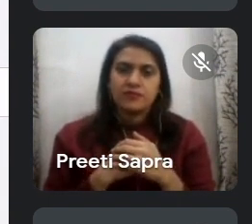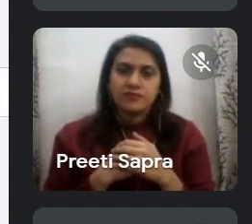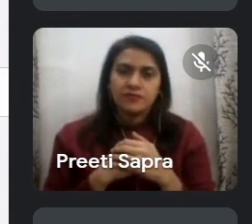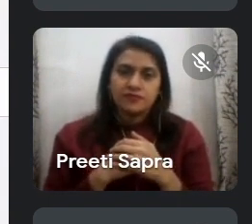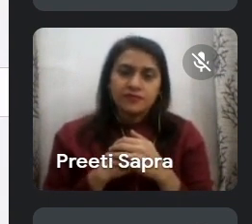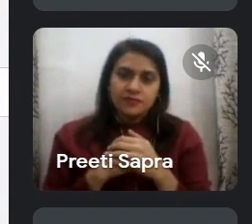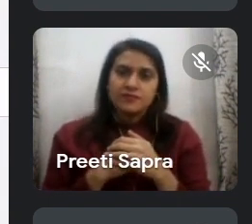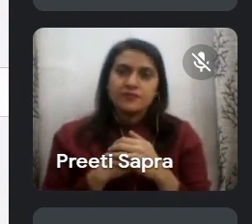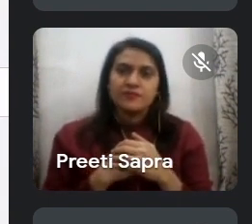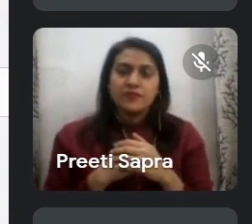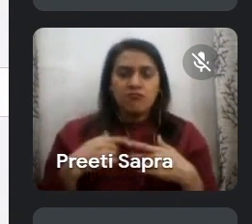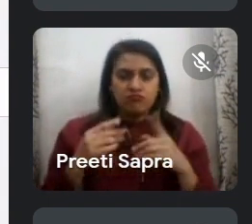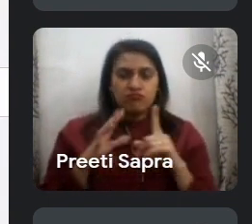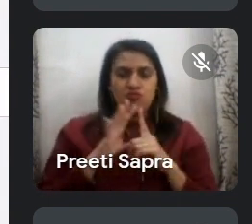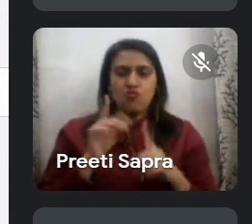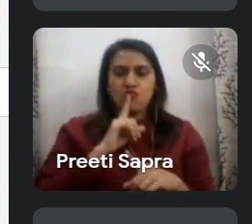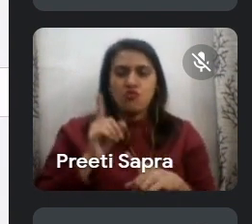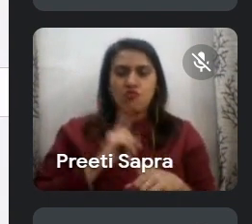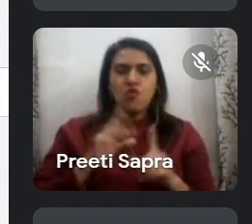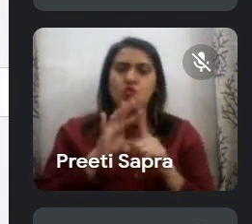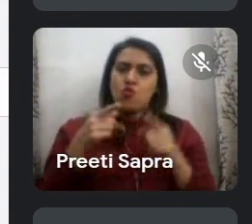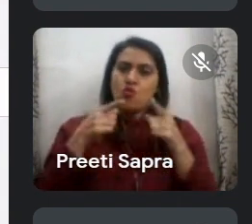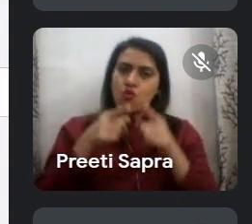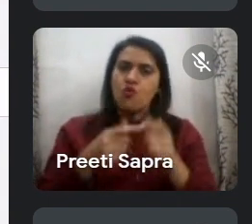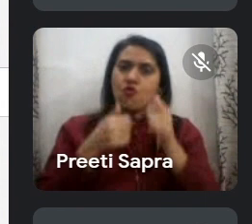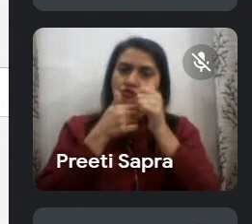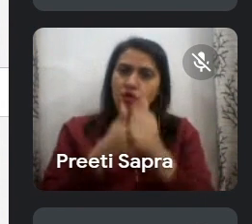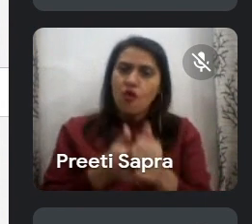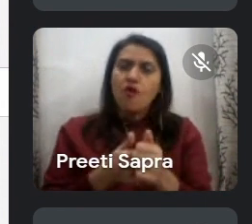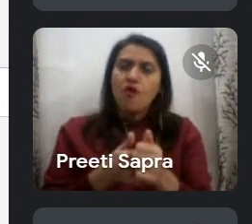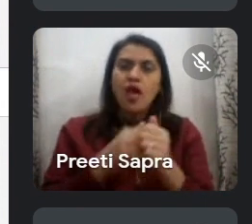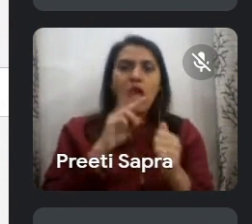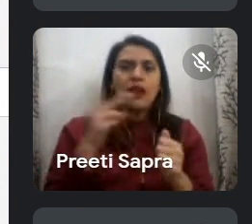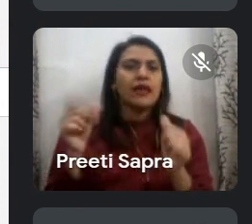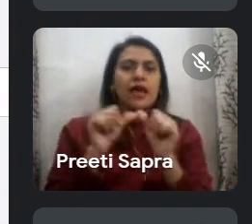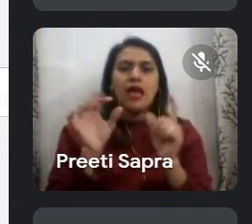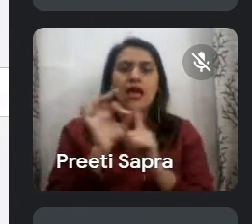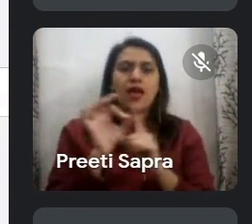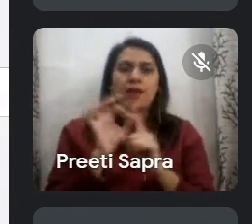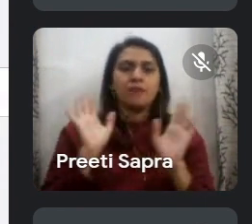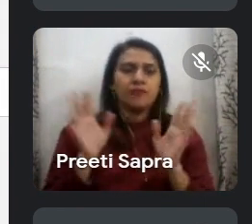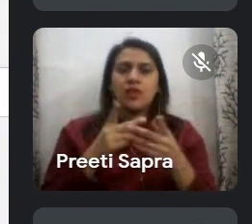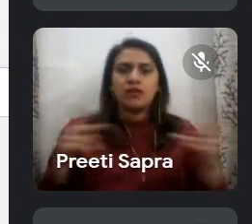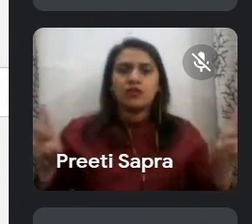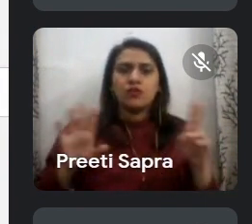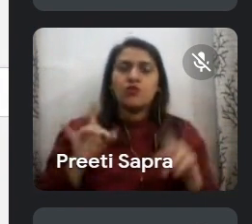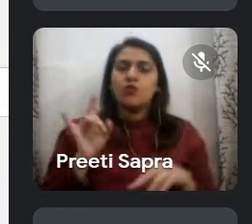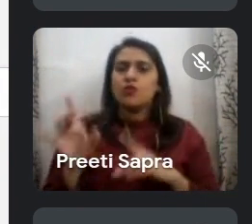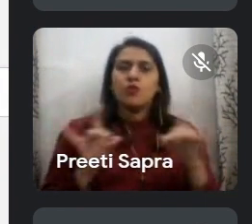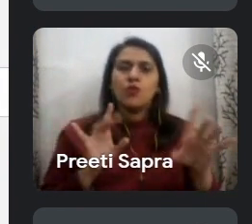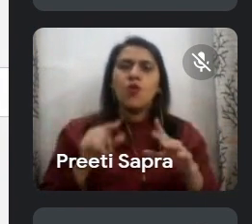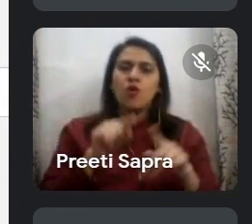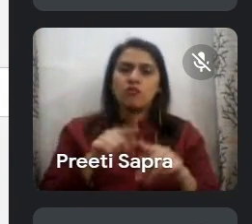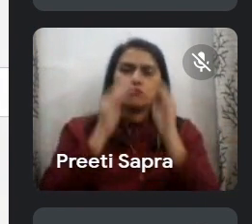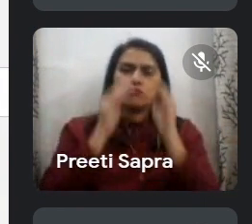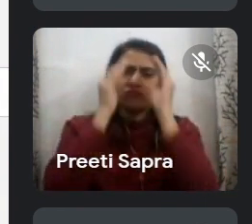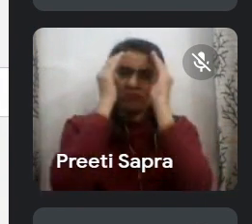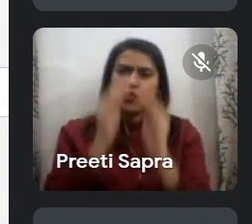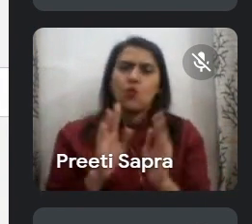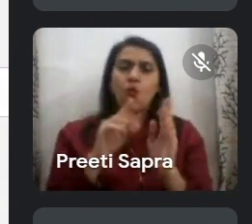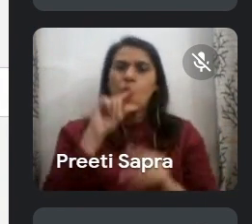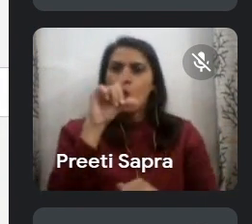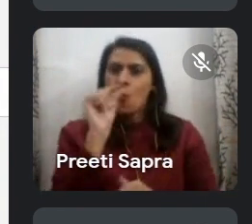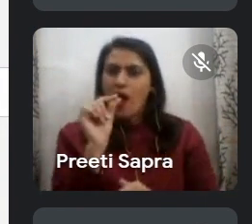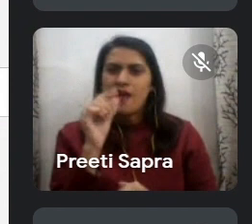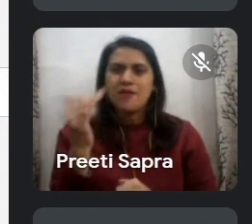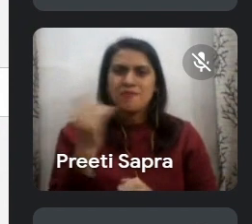do this. And then I always have this rule, not having any apps on my phone other than just phone and WhatsApp and like